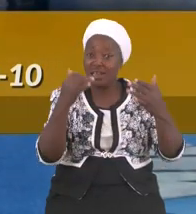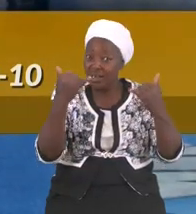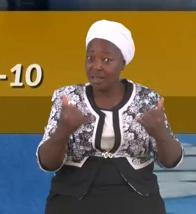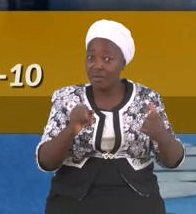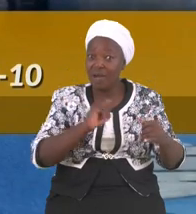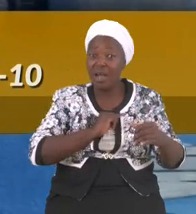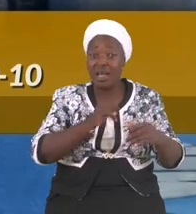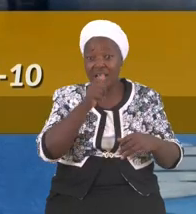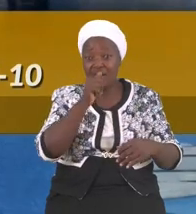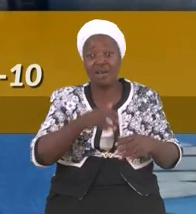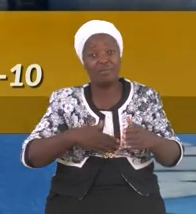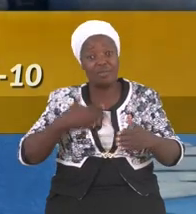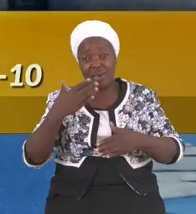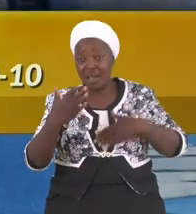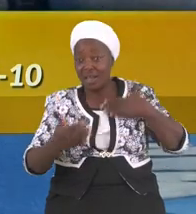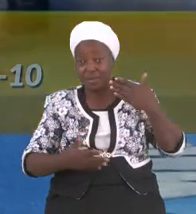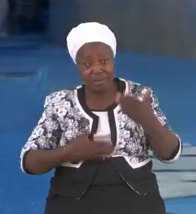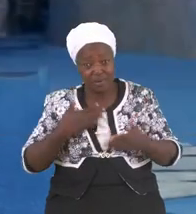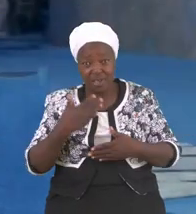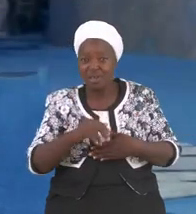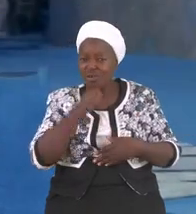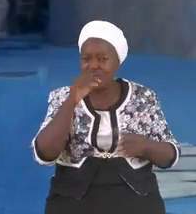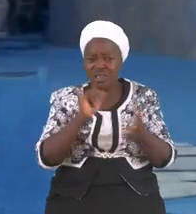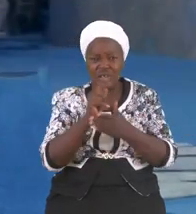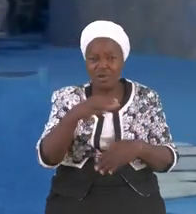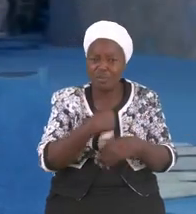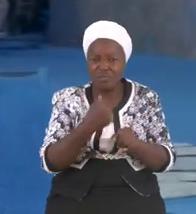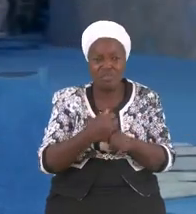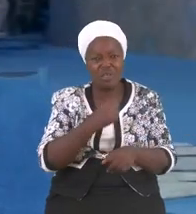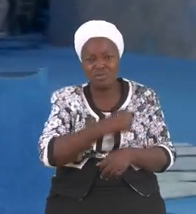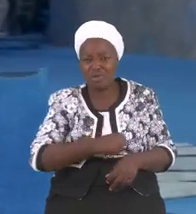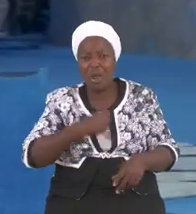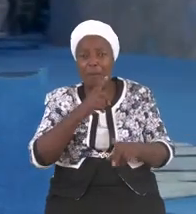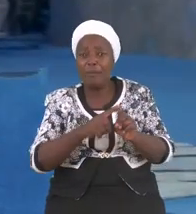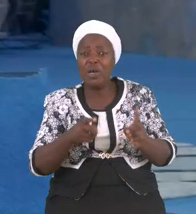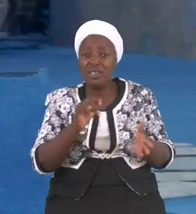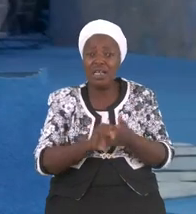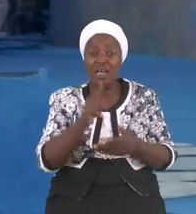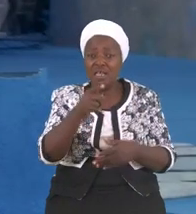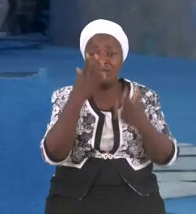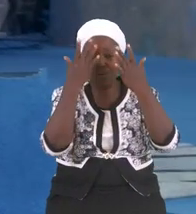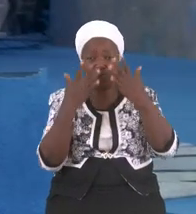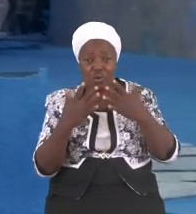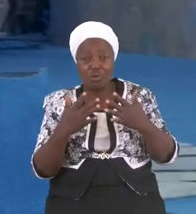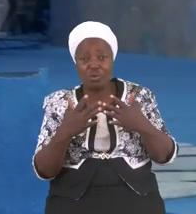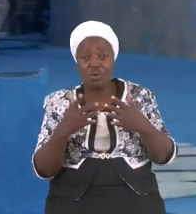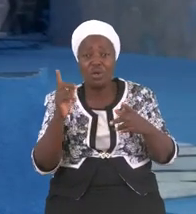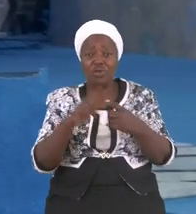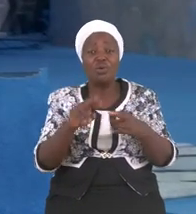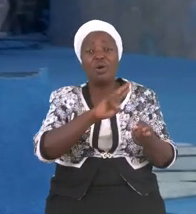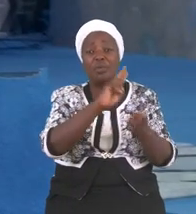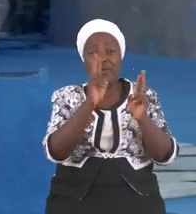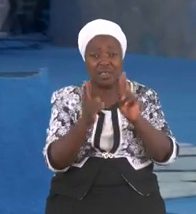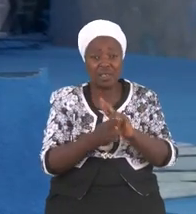rejoice, not that you were made sorry, but that ye sorrowed to repentance. For